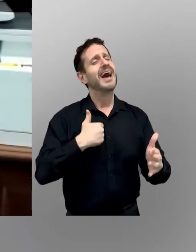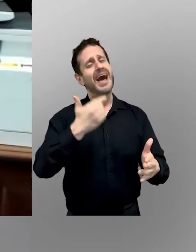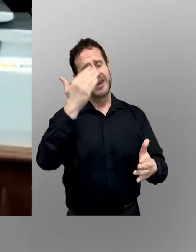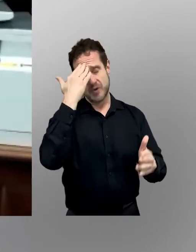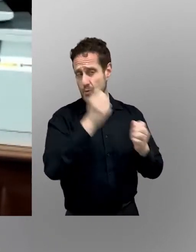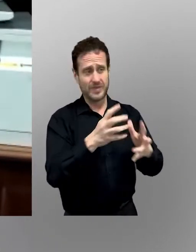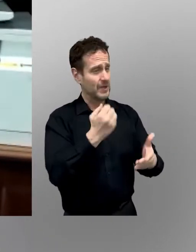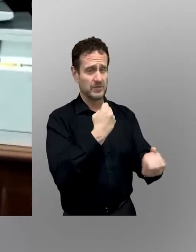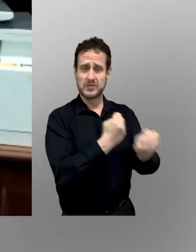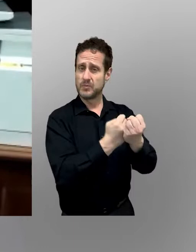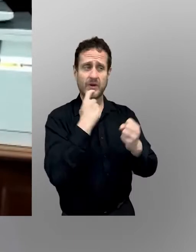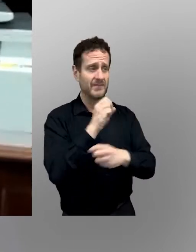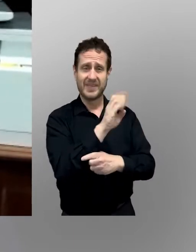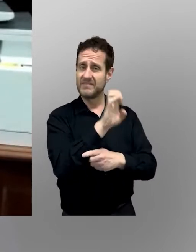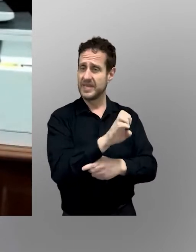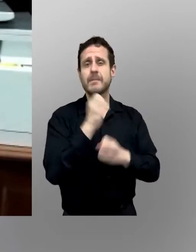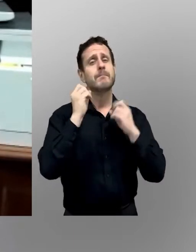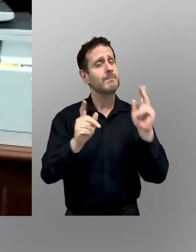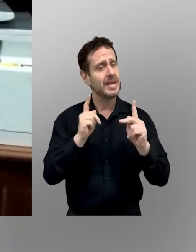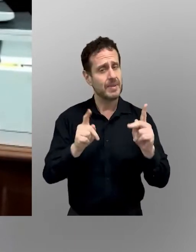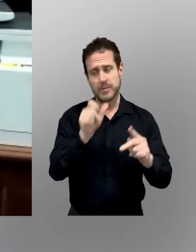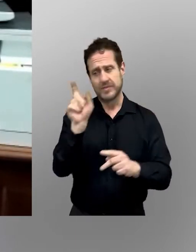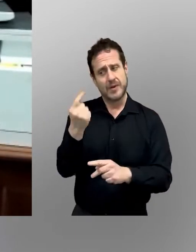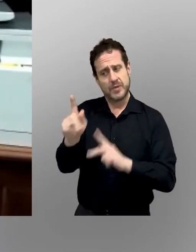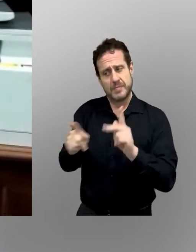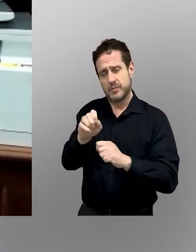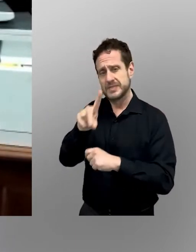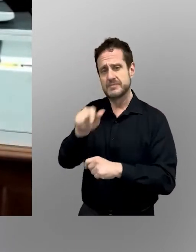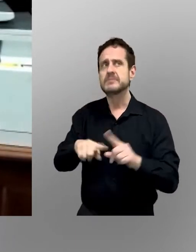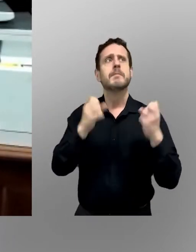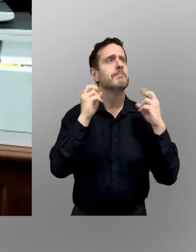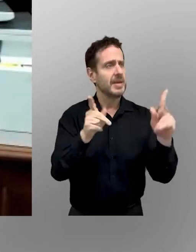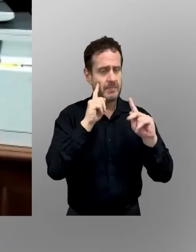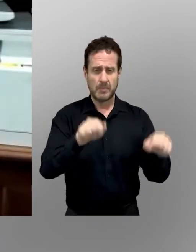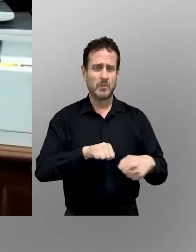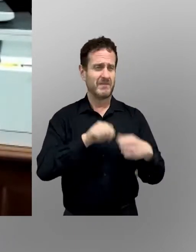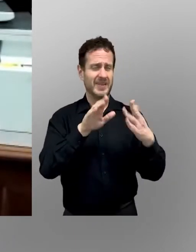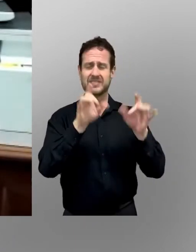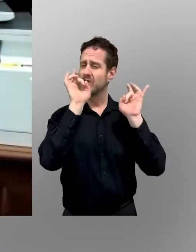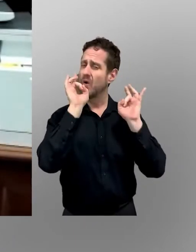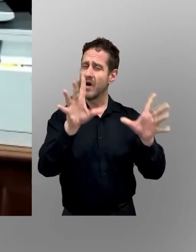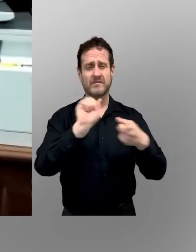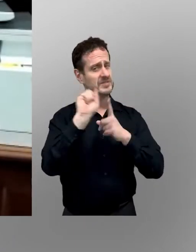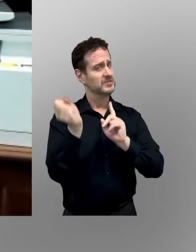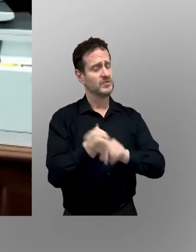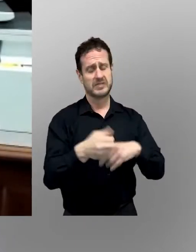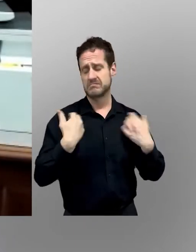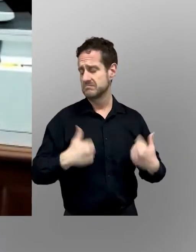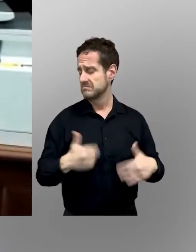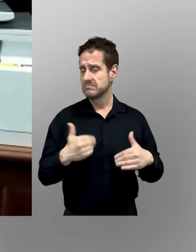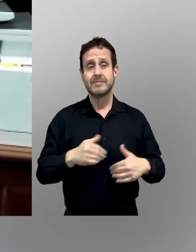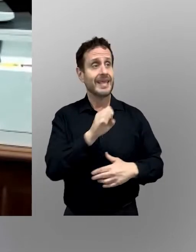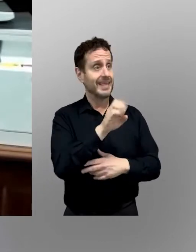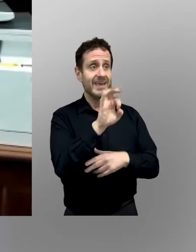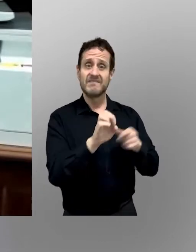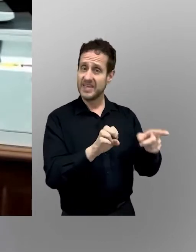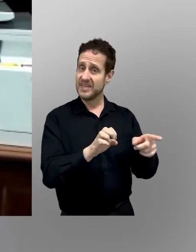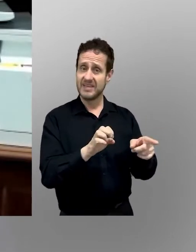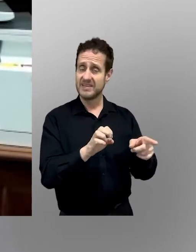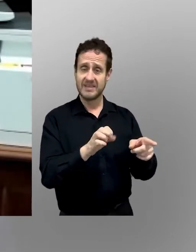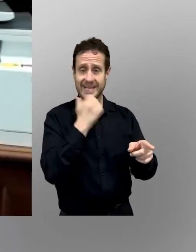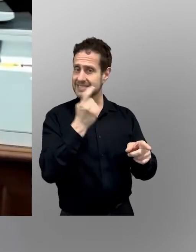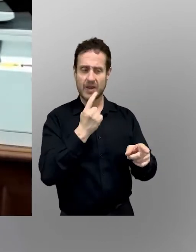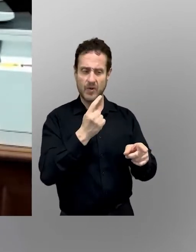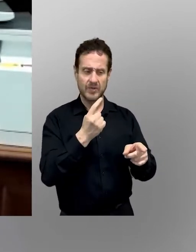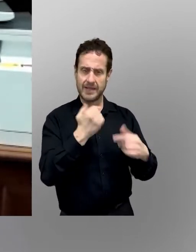Look, I know that without the support of Equip for Equality, many people, not just people with disabilities in Illinois, would be facing